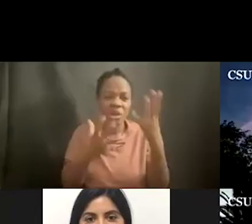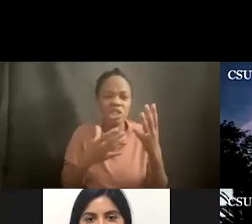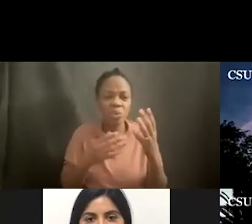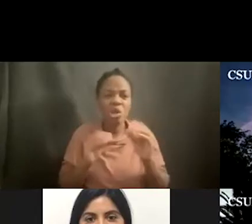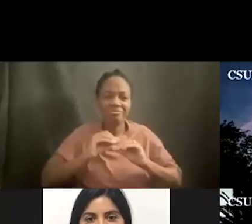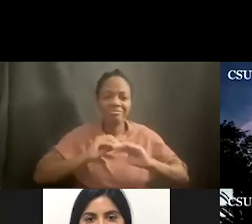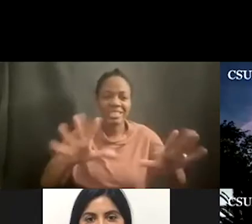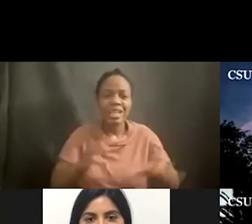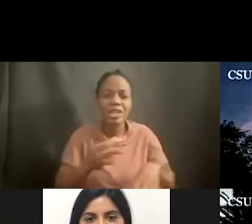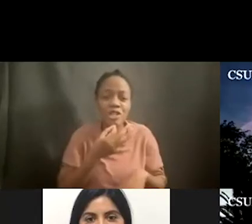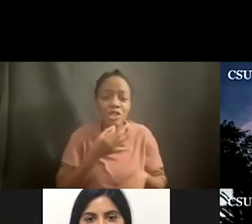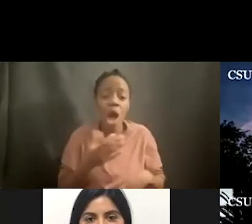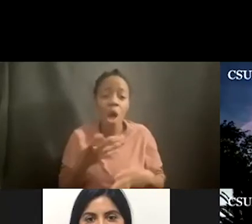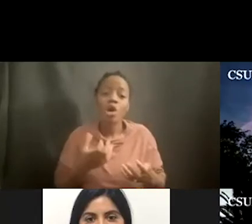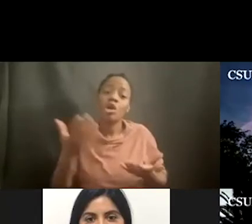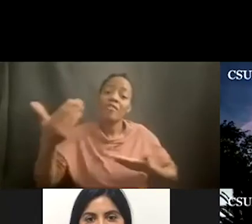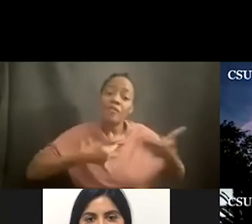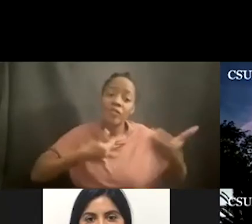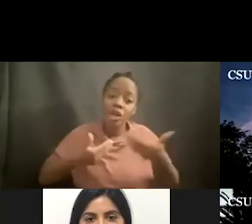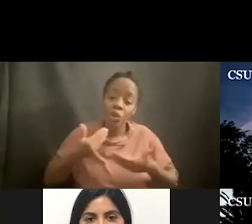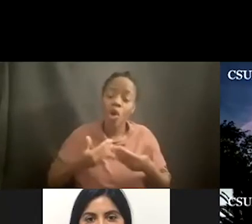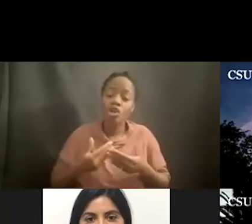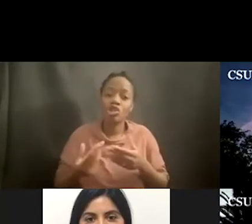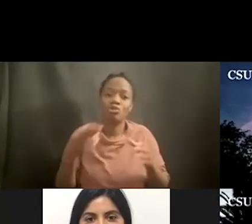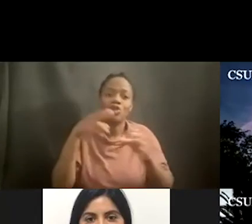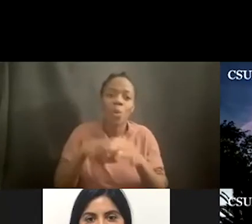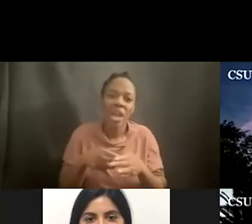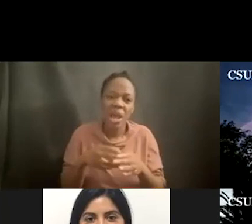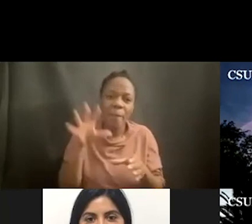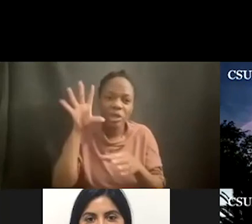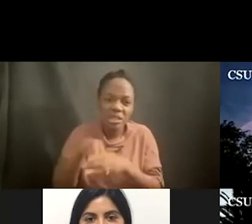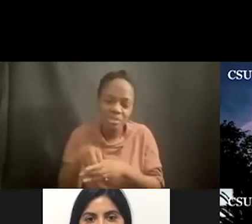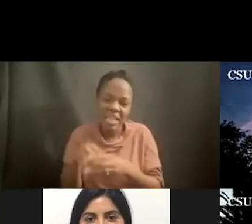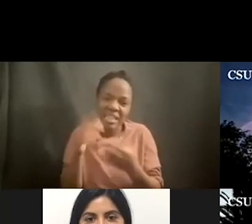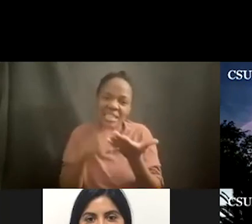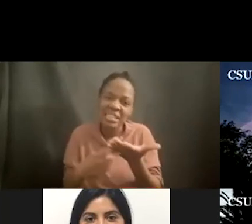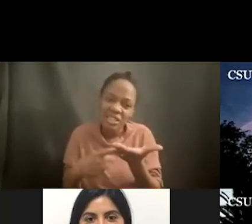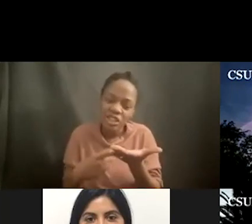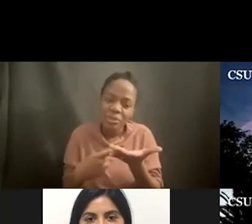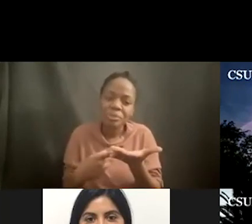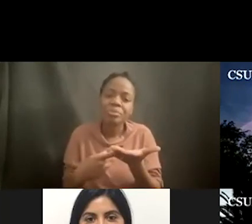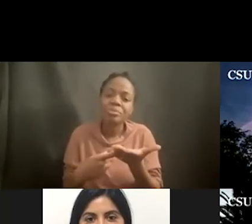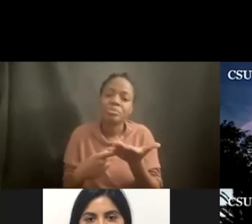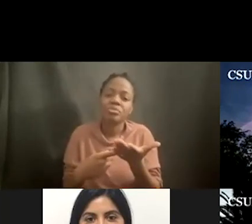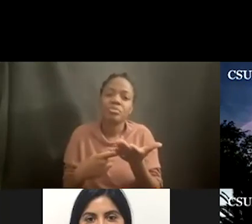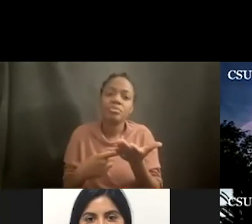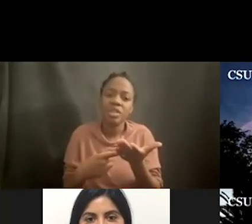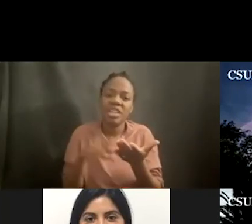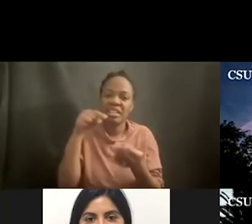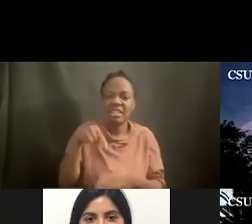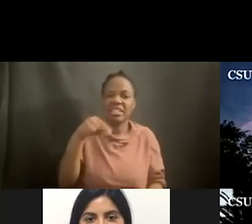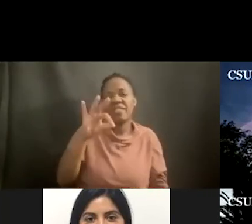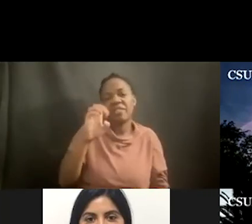but I would invite all of you to come and to participate in a discussion on February 15th. So thanks